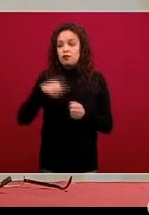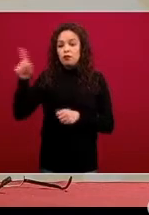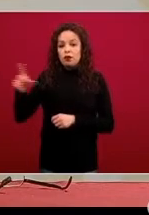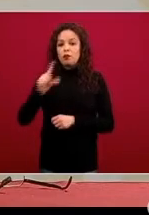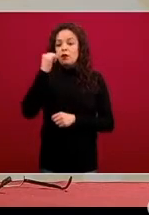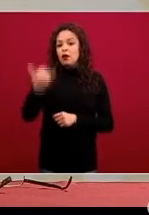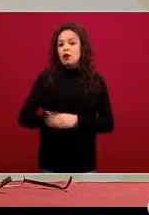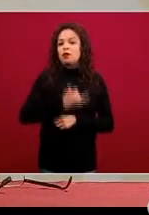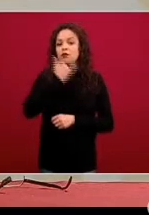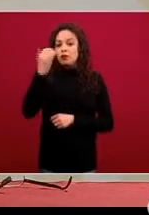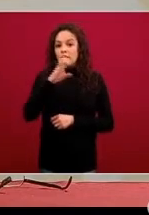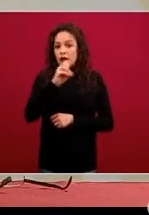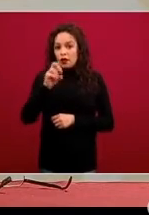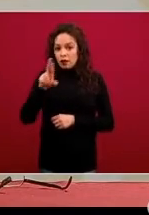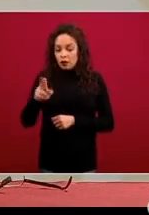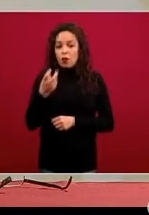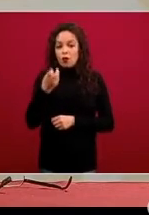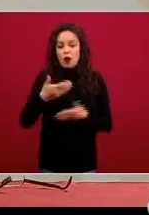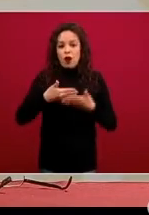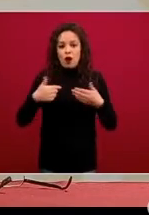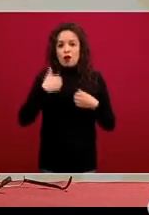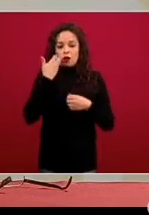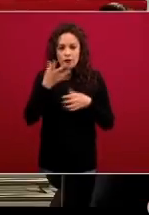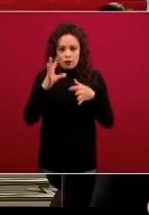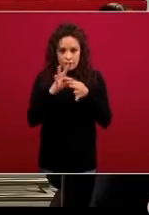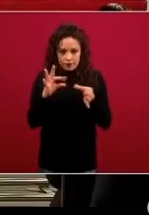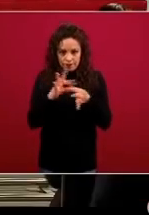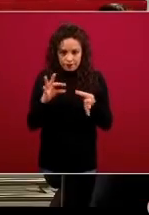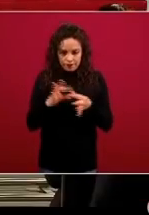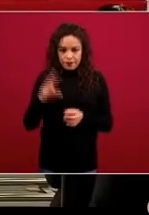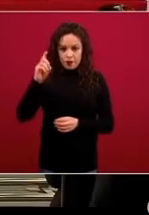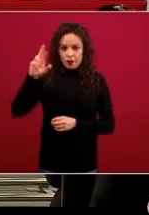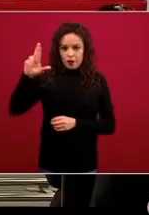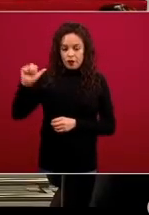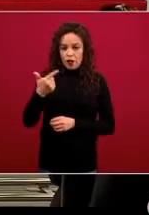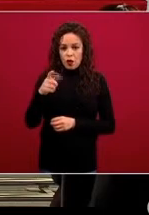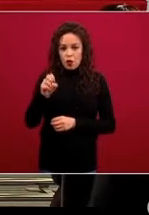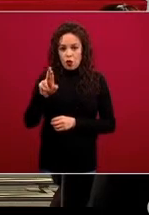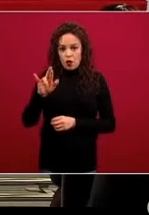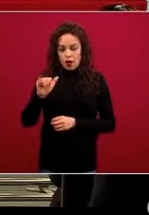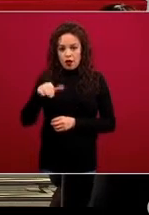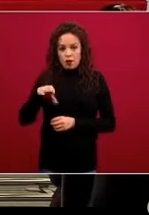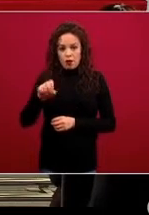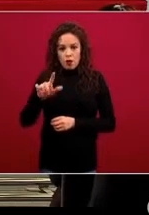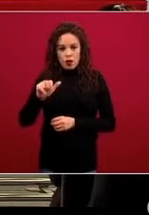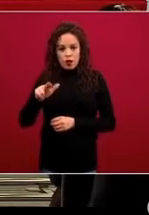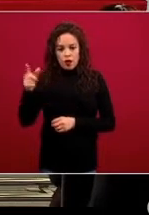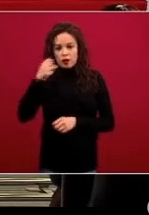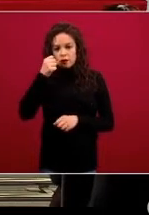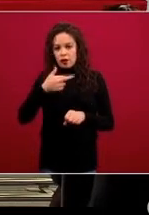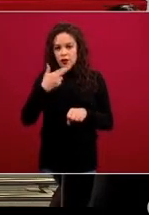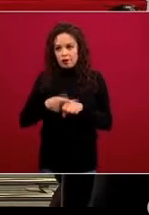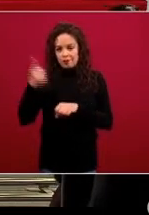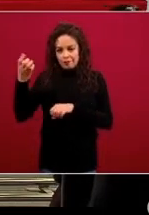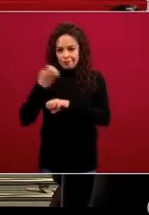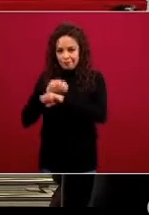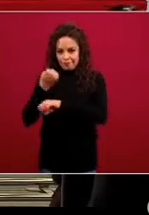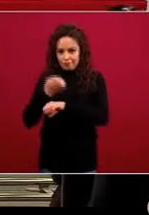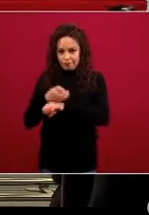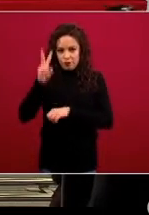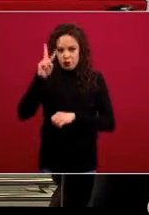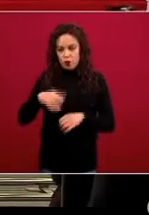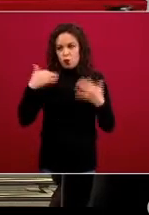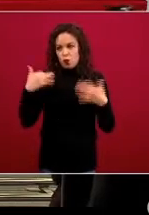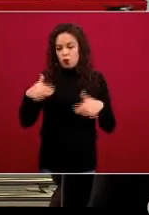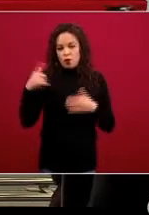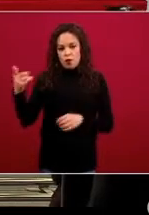and I didn't have evidence that Tamaulipas state government was committing an error, so I didn't